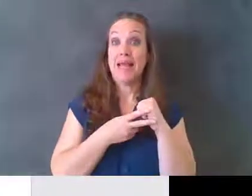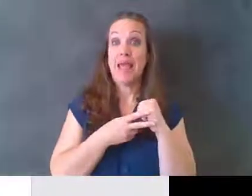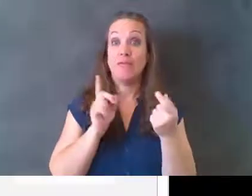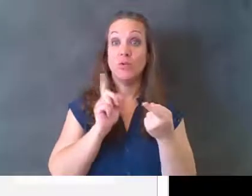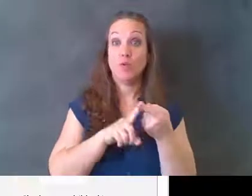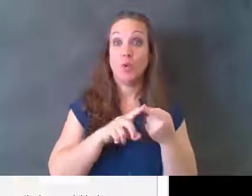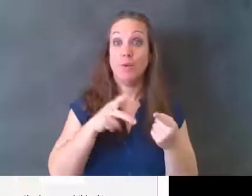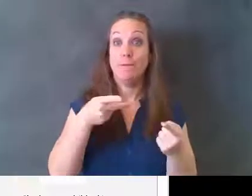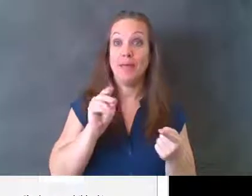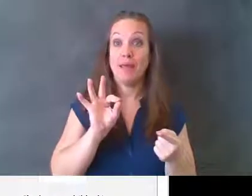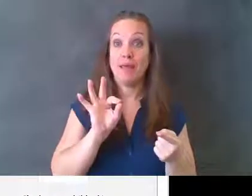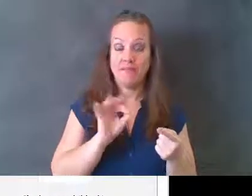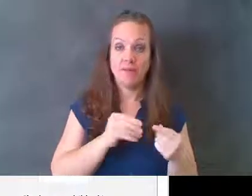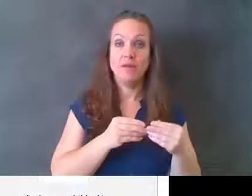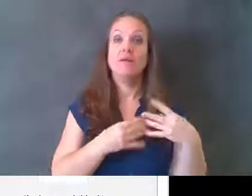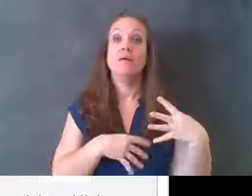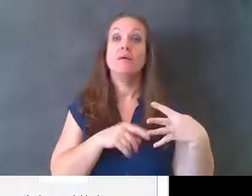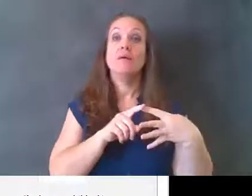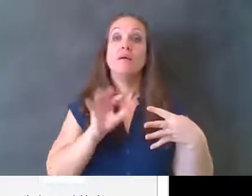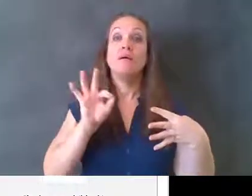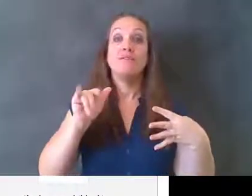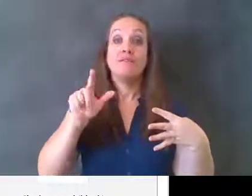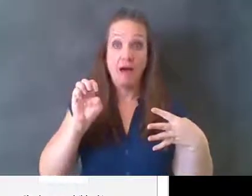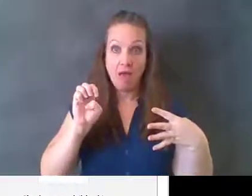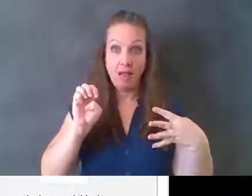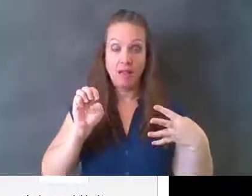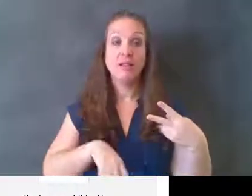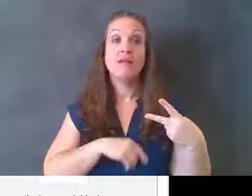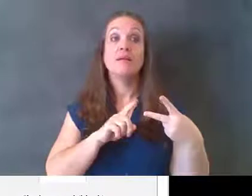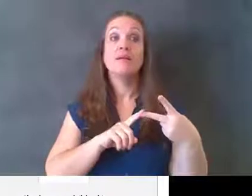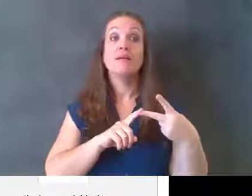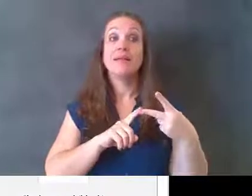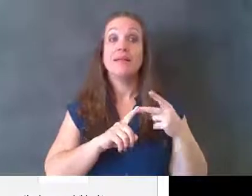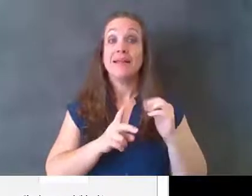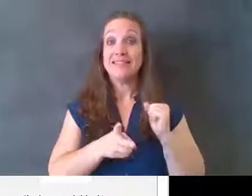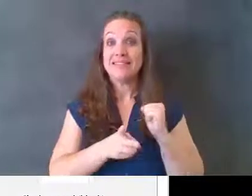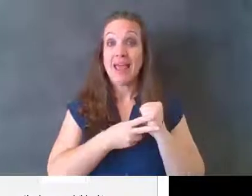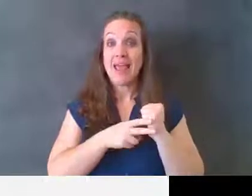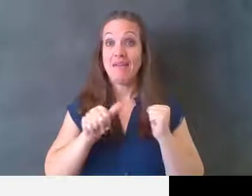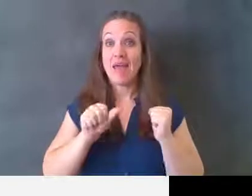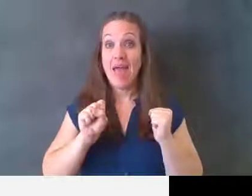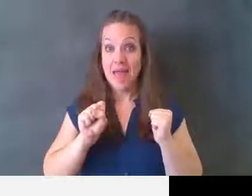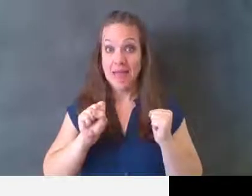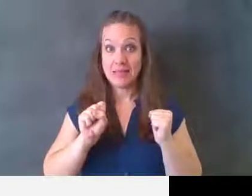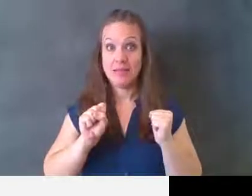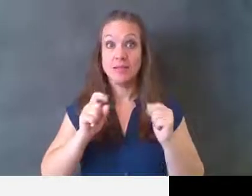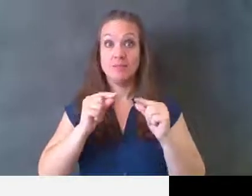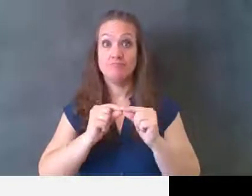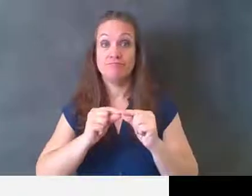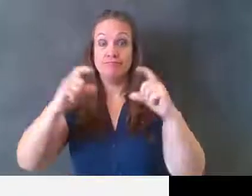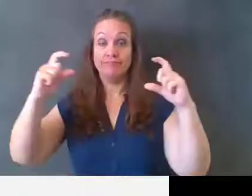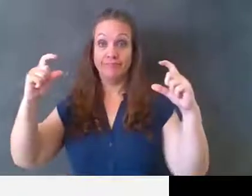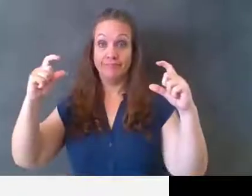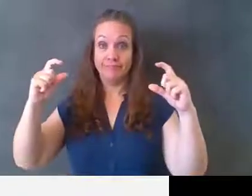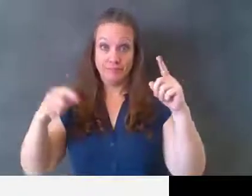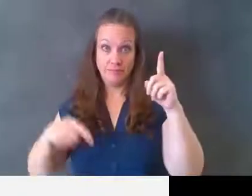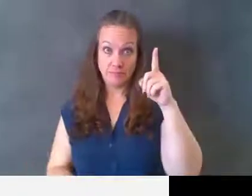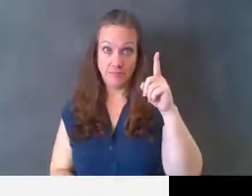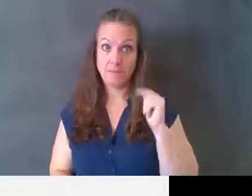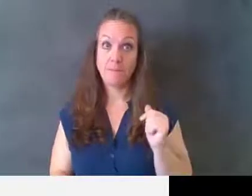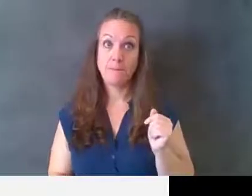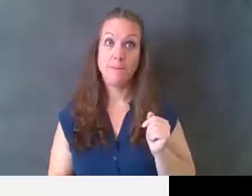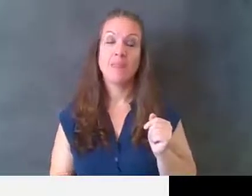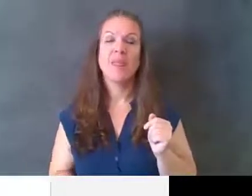File and Save As from my options. And then I'm going to, rather than have a